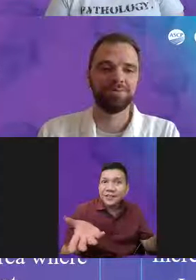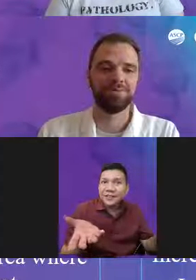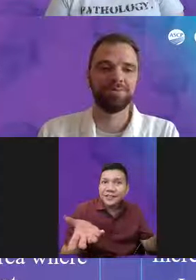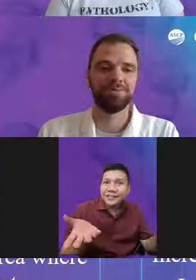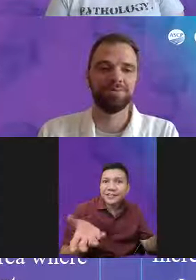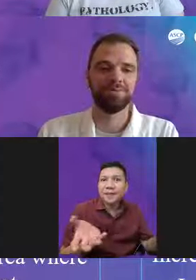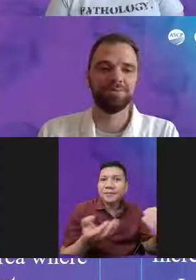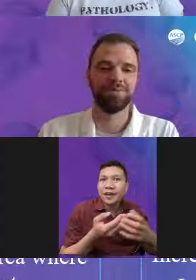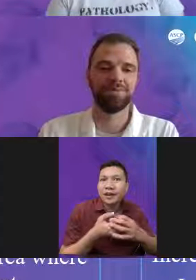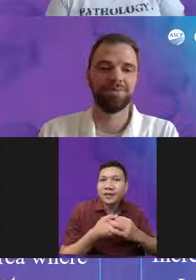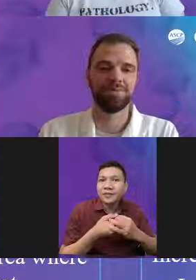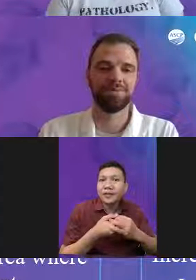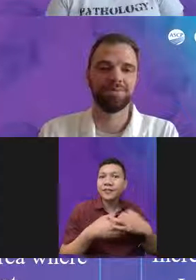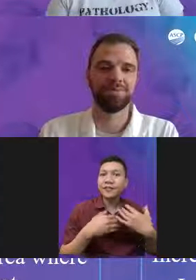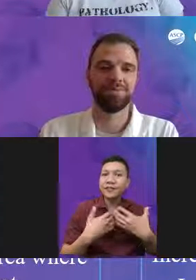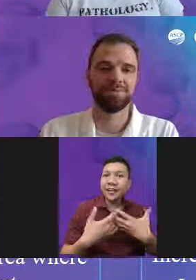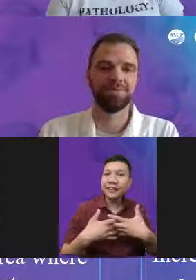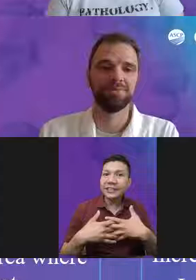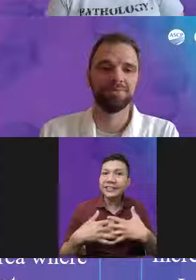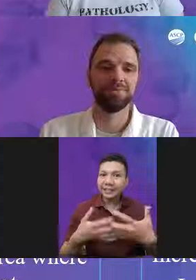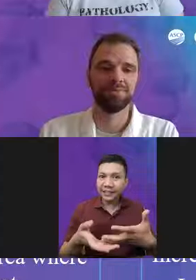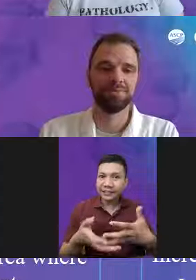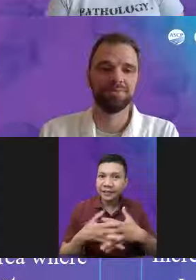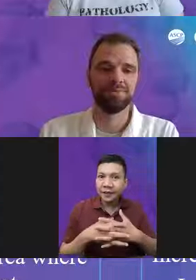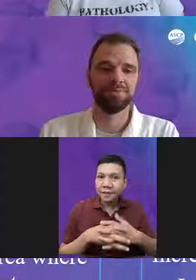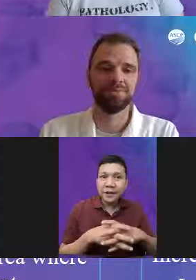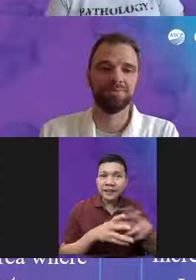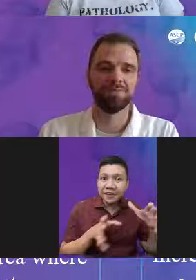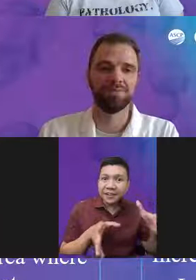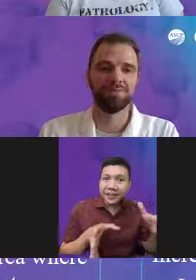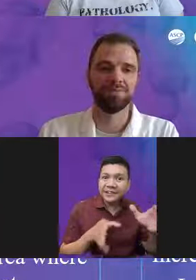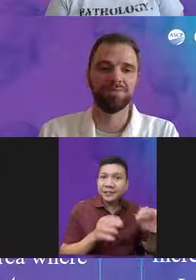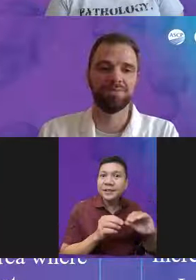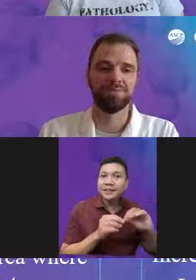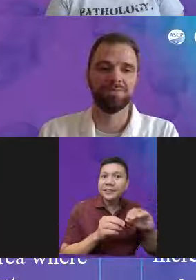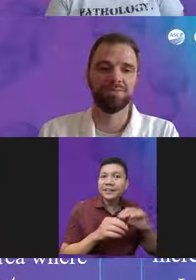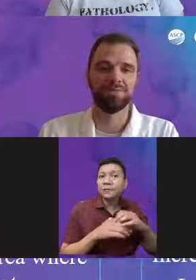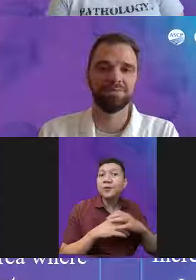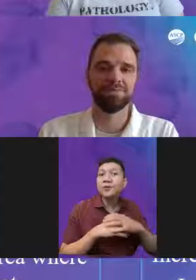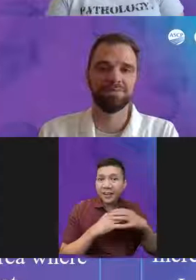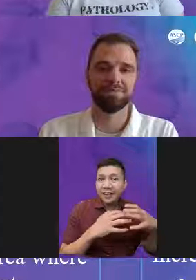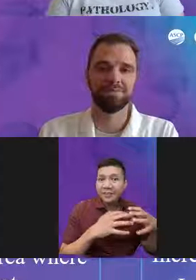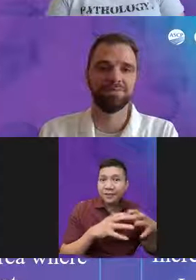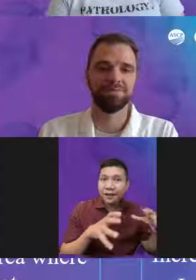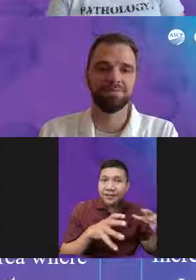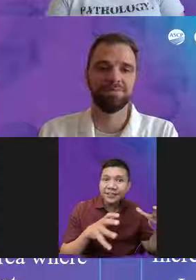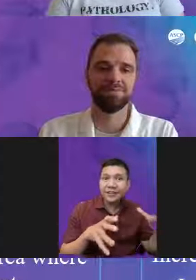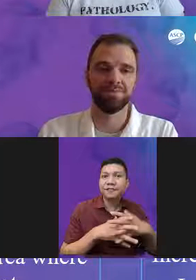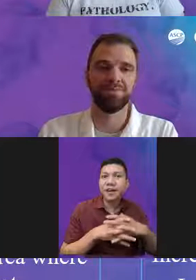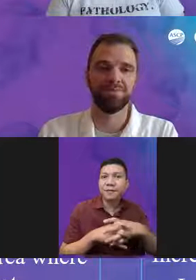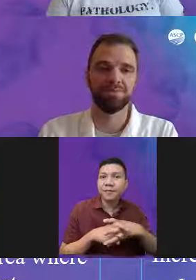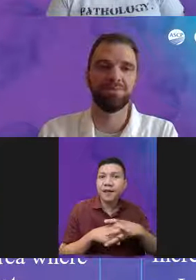collaborating with doctors on understanding these tests. But at the end of the day, CBC will tell us a